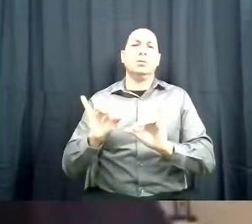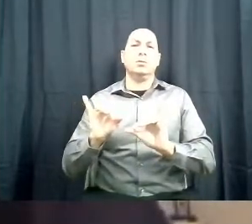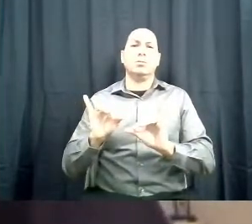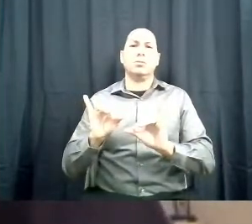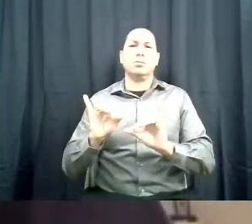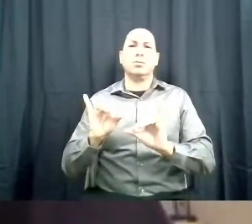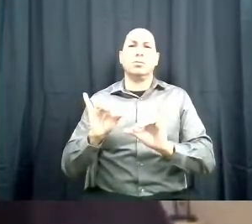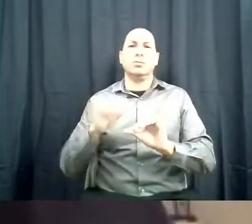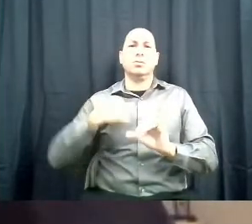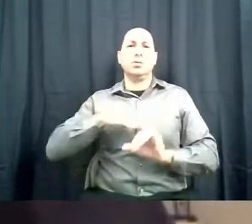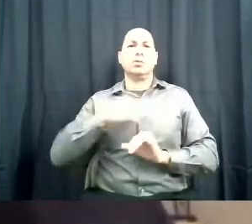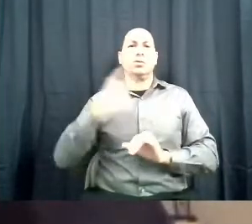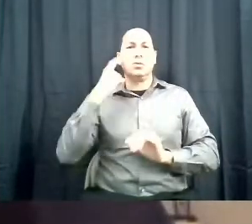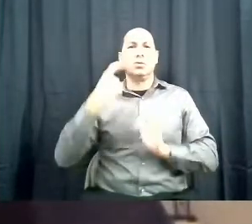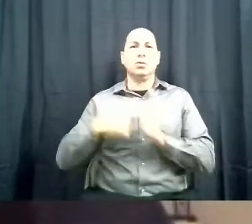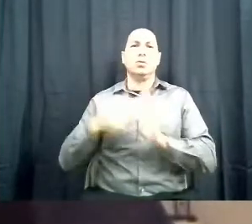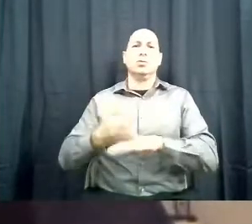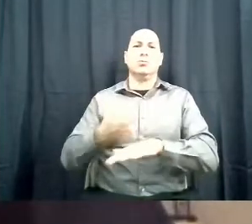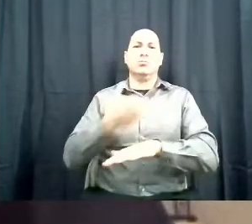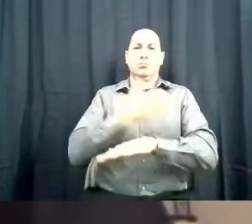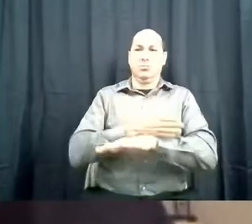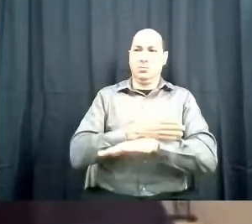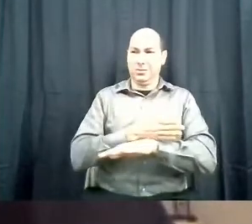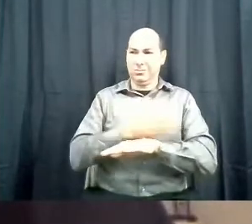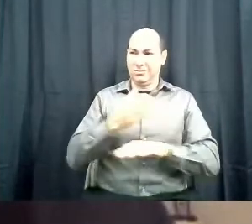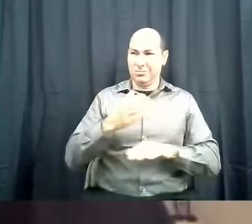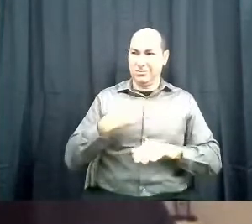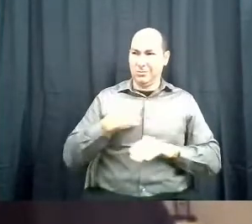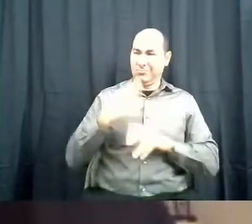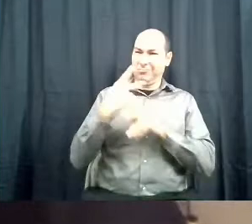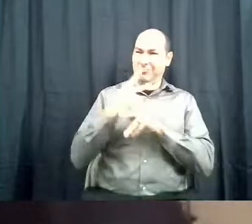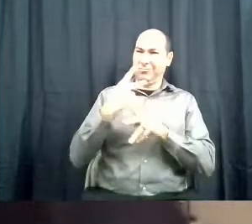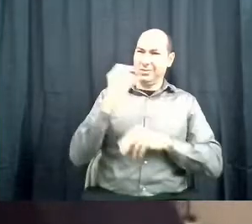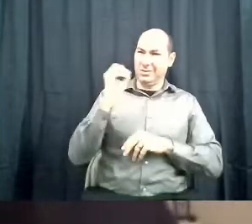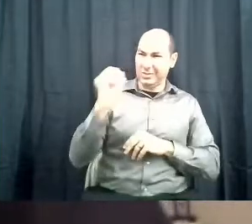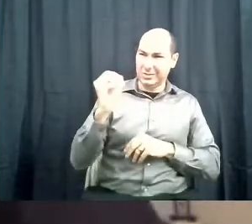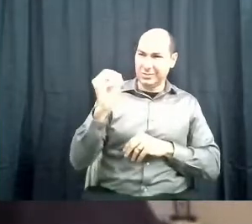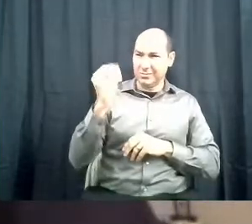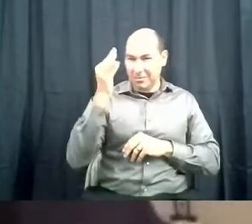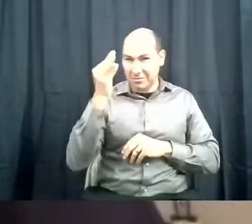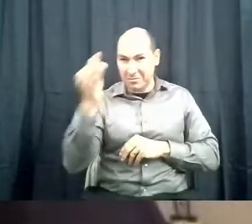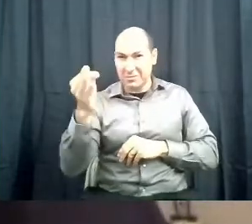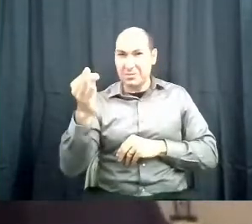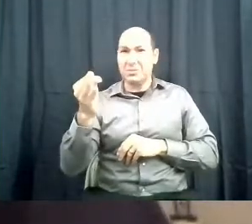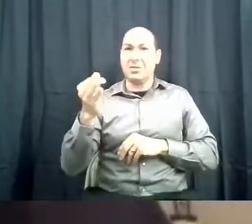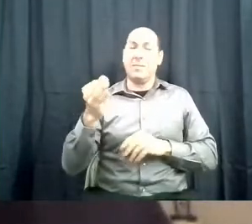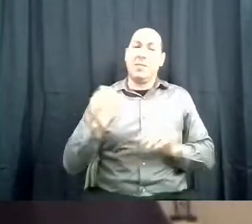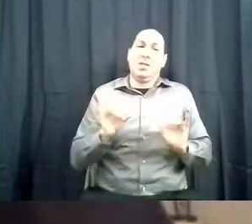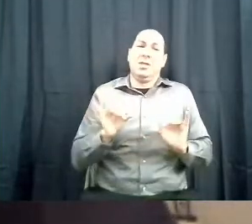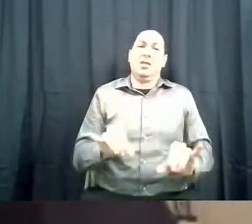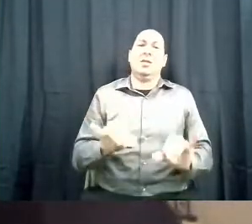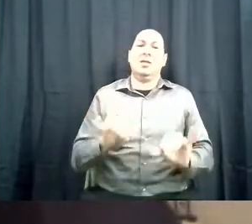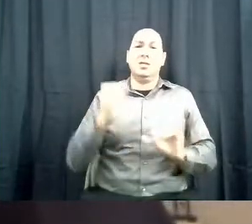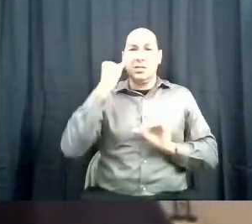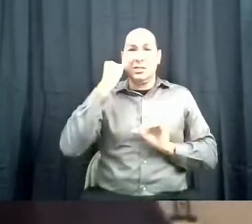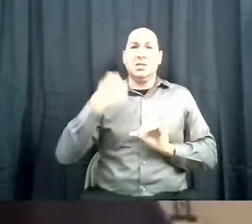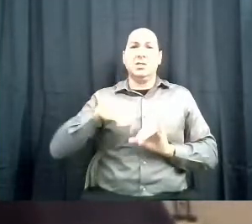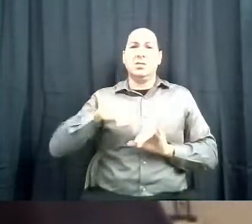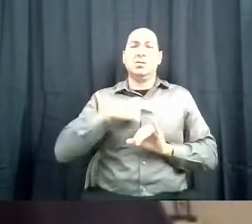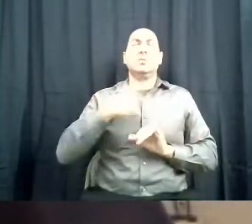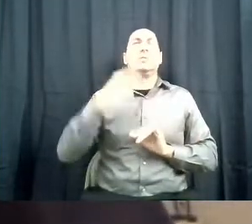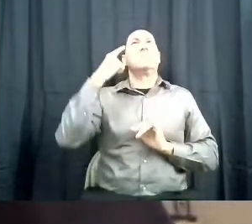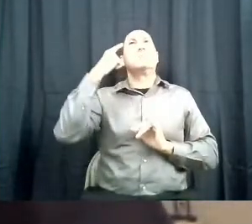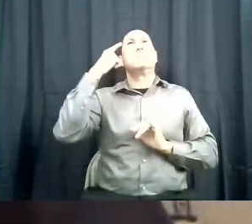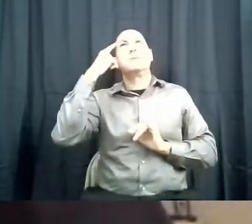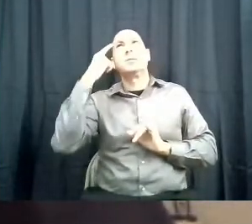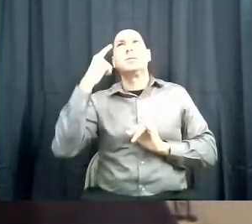imprudent to assume 0 going forward. I think even if you assumed a conservative